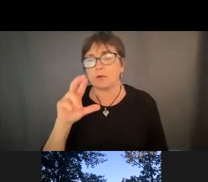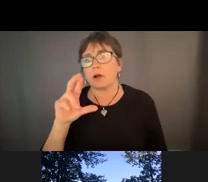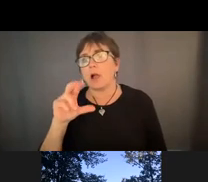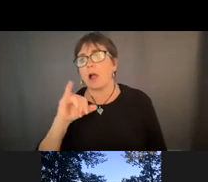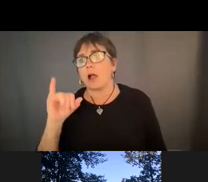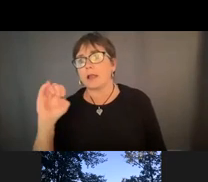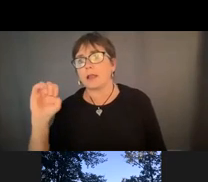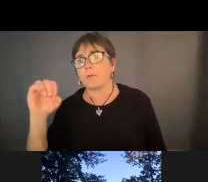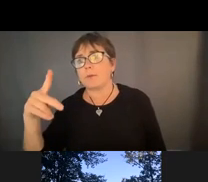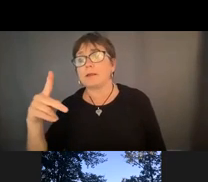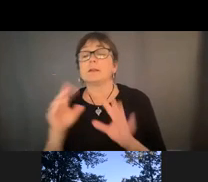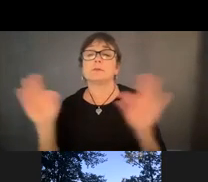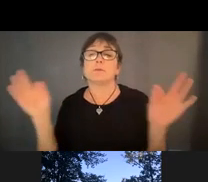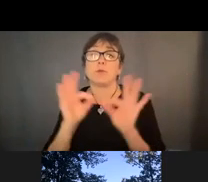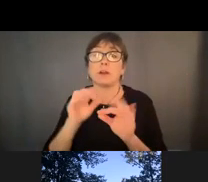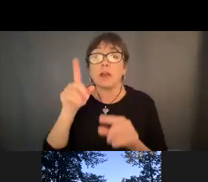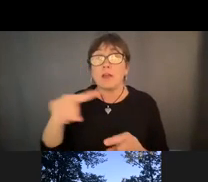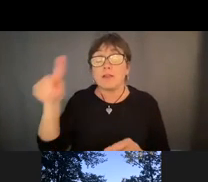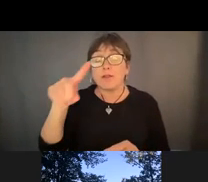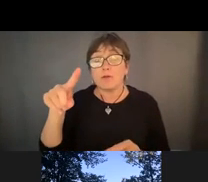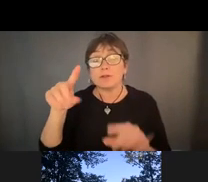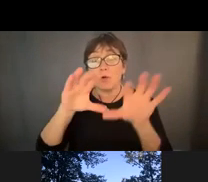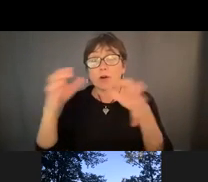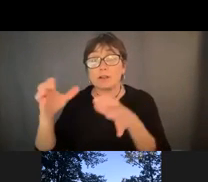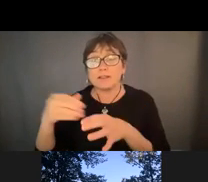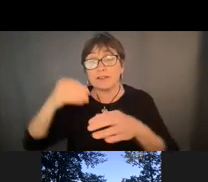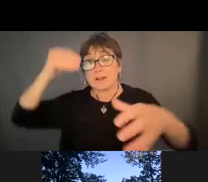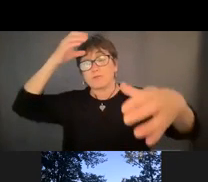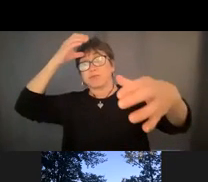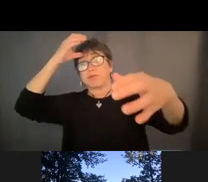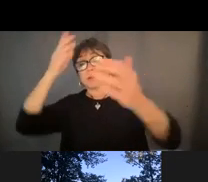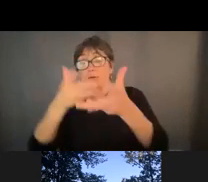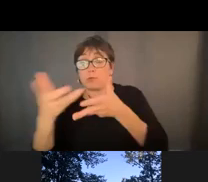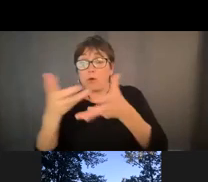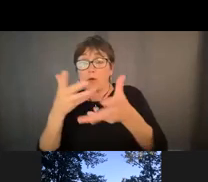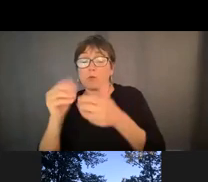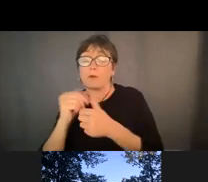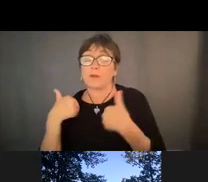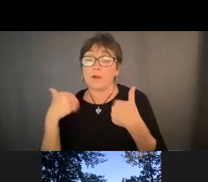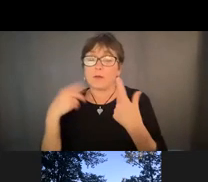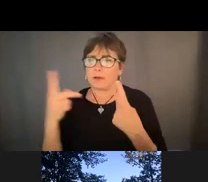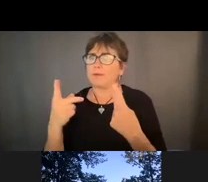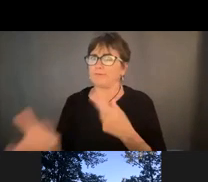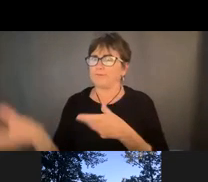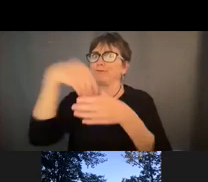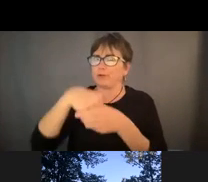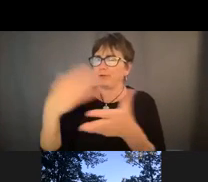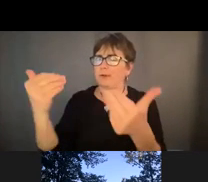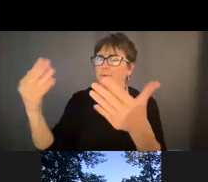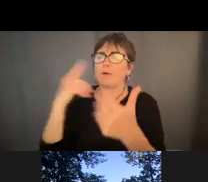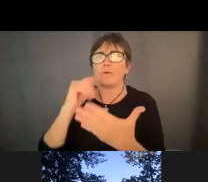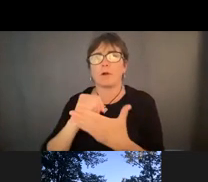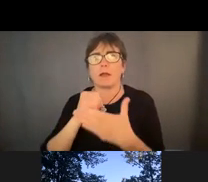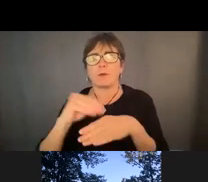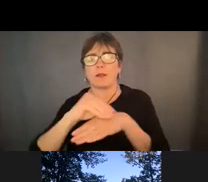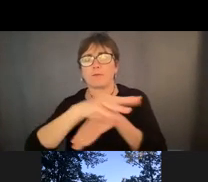these centers that are already experts in youth development to help them better provide inclusive practices in their centers and in their programs.